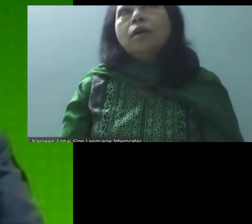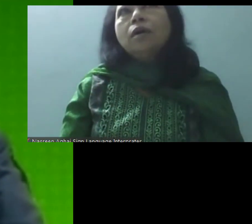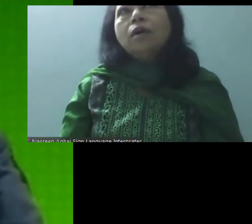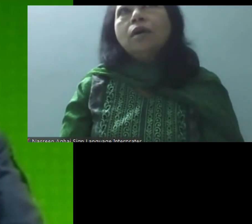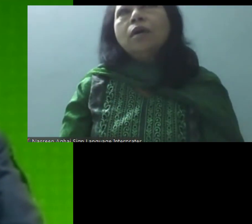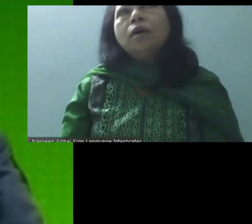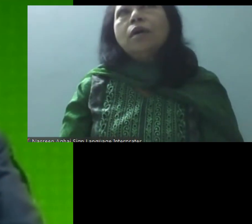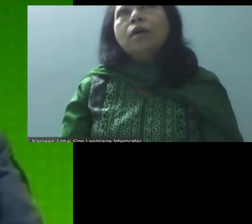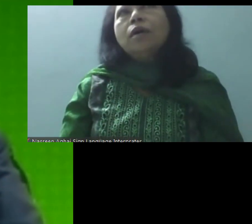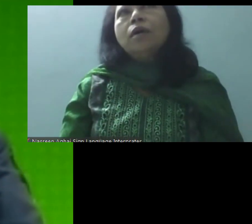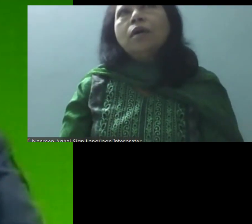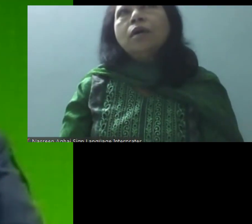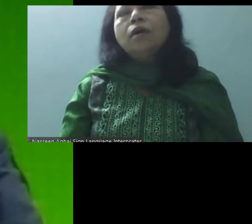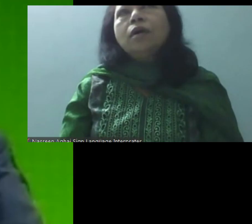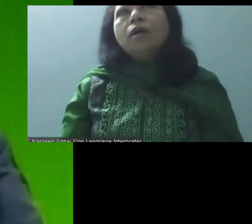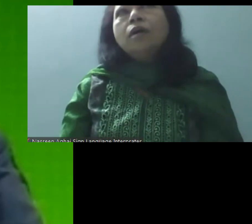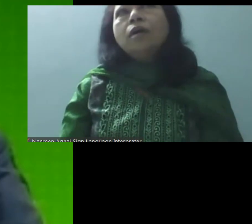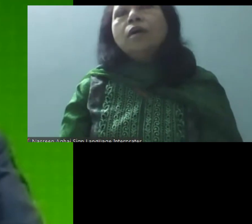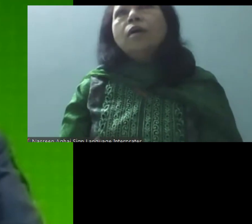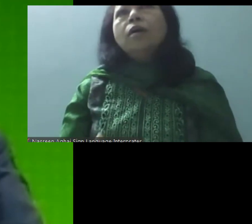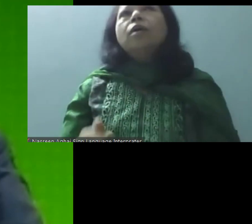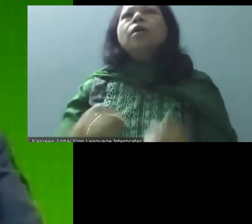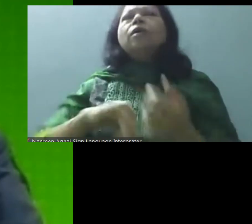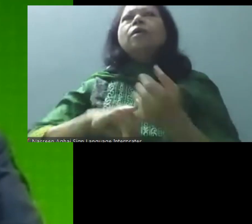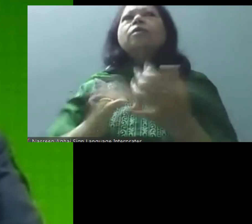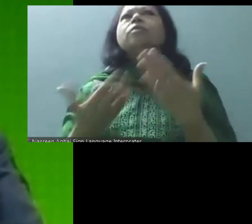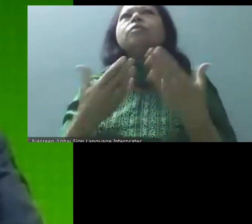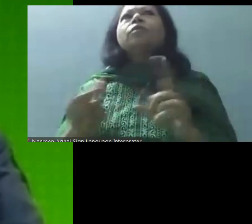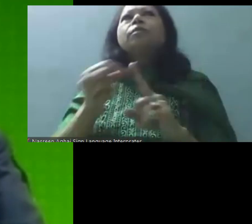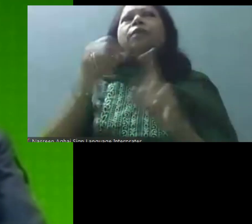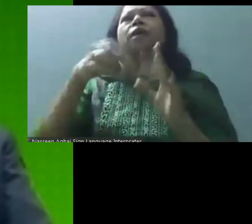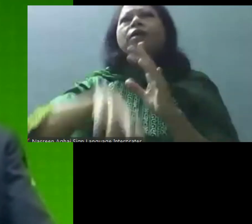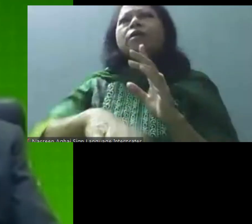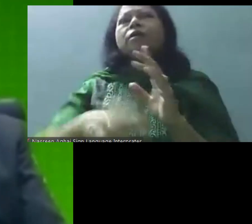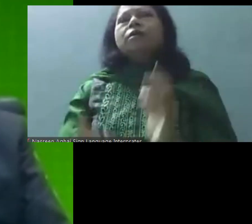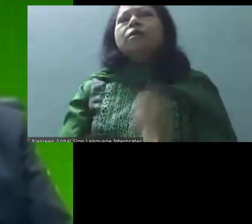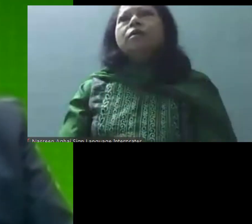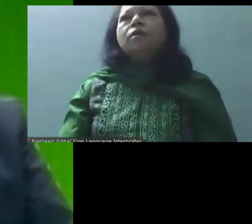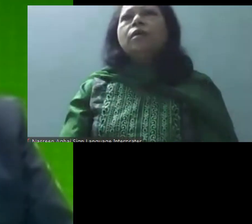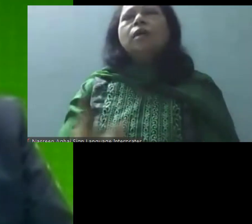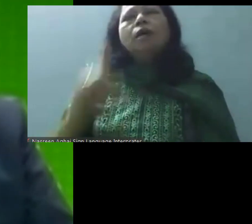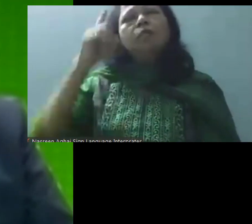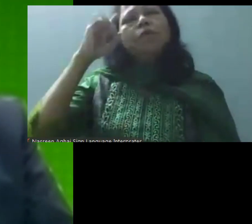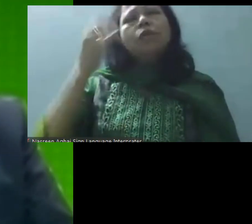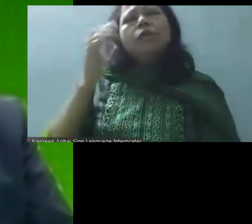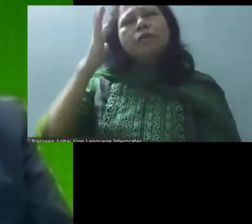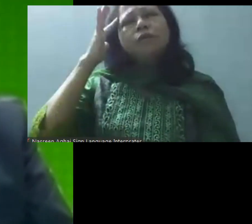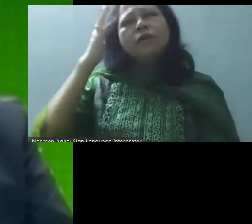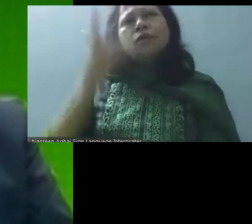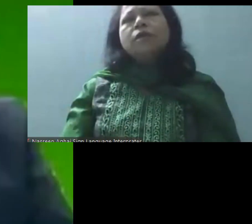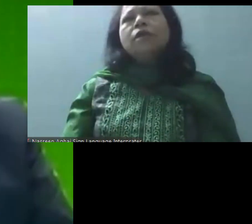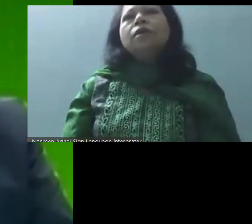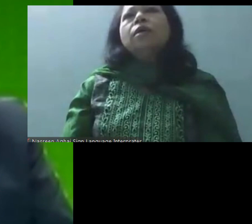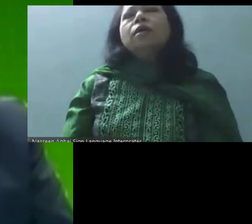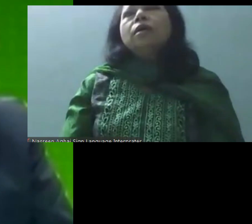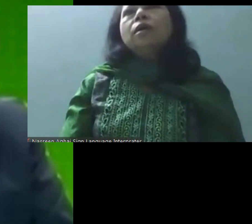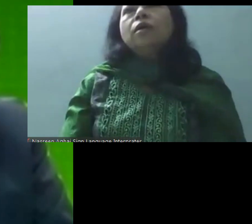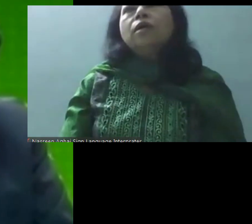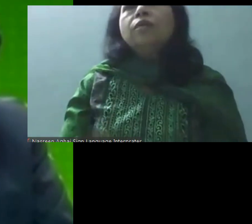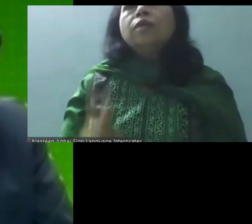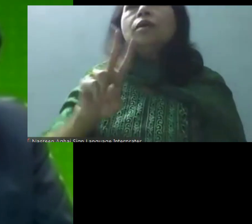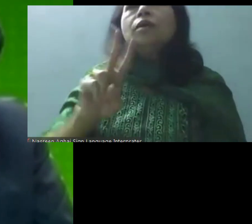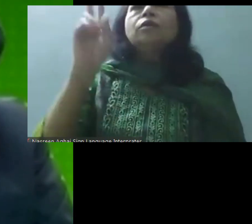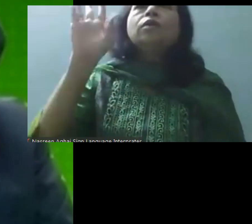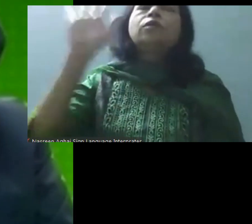the let's say school education in Pakistan, which fares almost at second from the bottom, in which we have 25